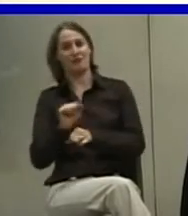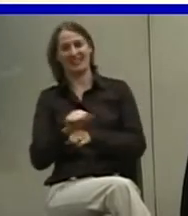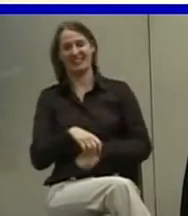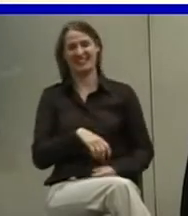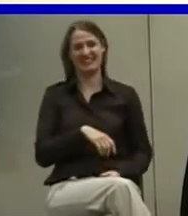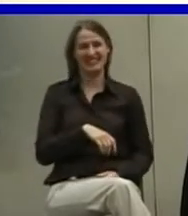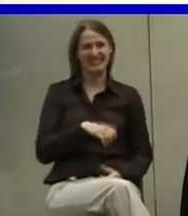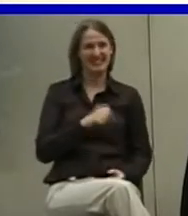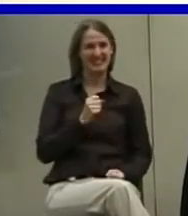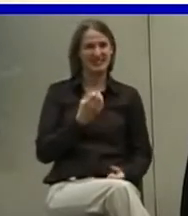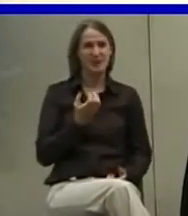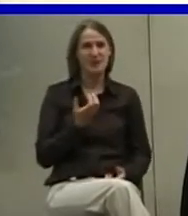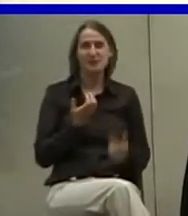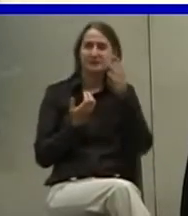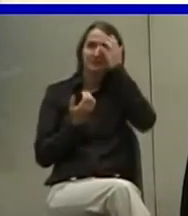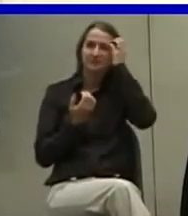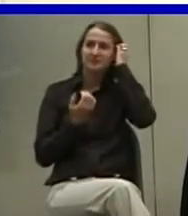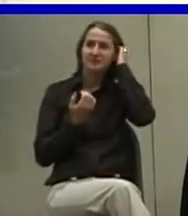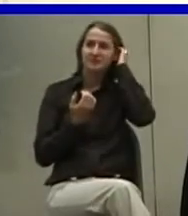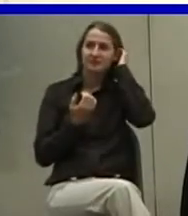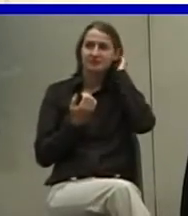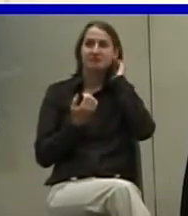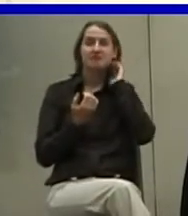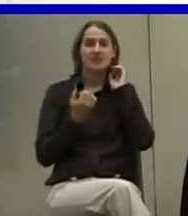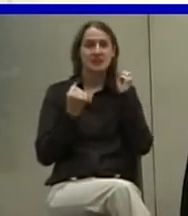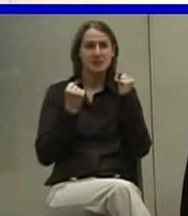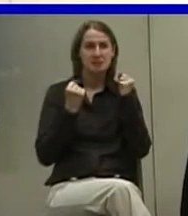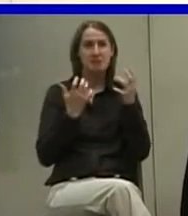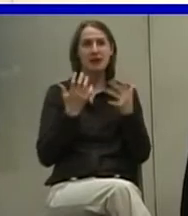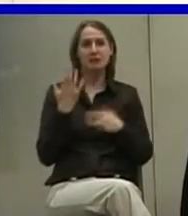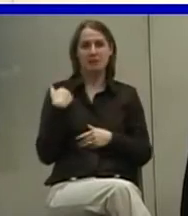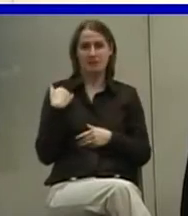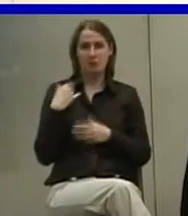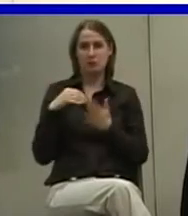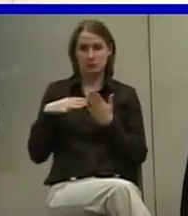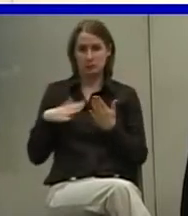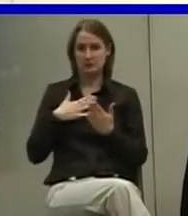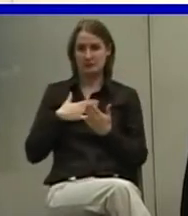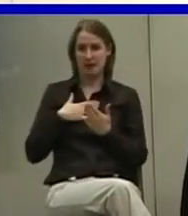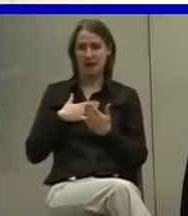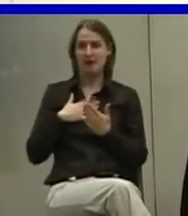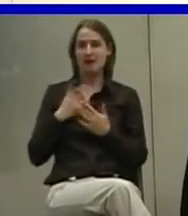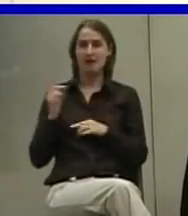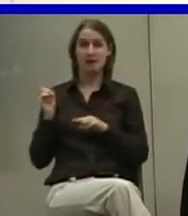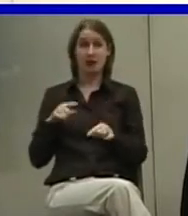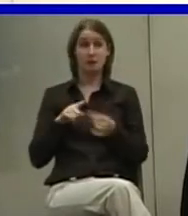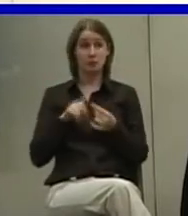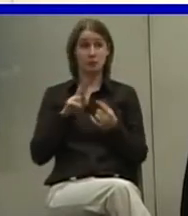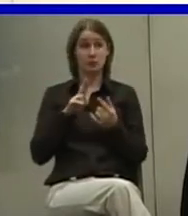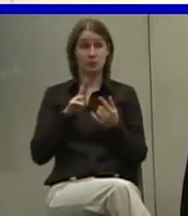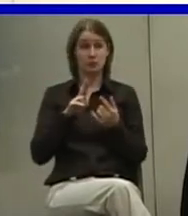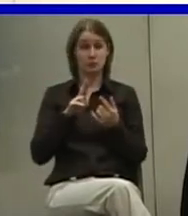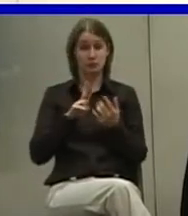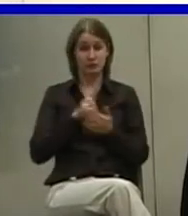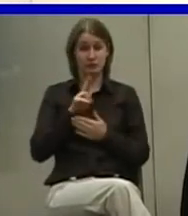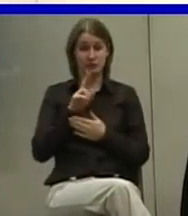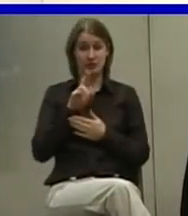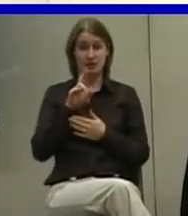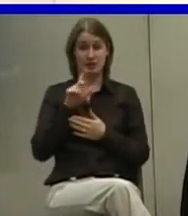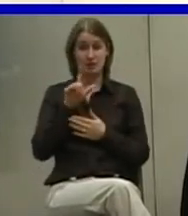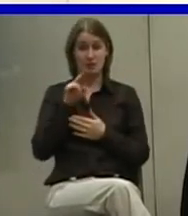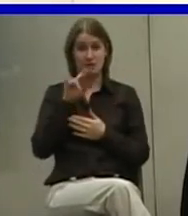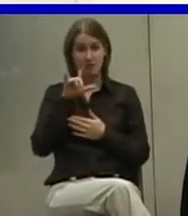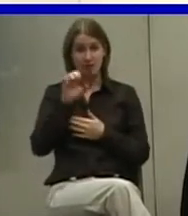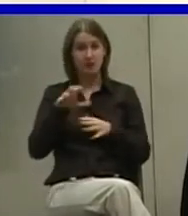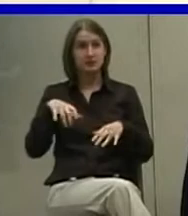actually they a bunch of former students of mine came in there to take over that program and redo